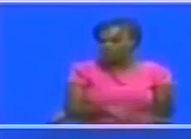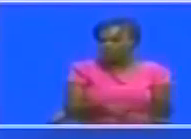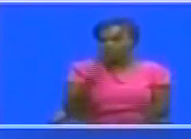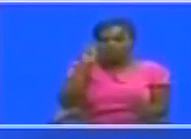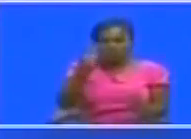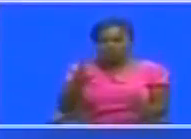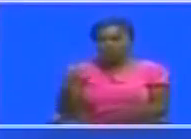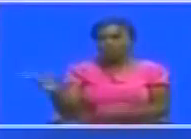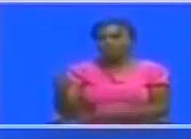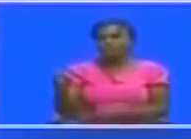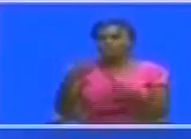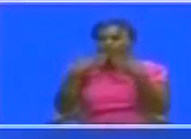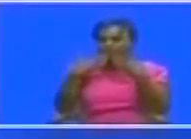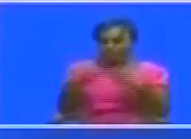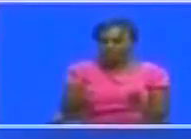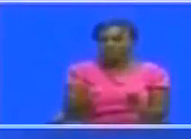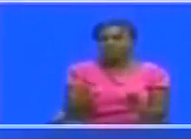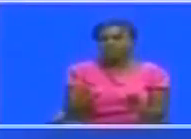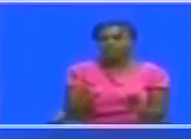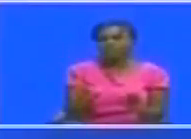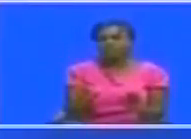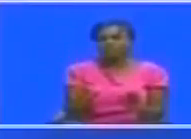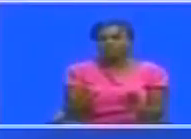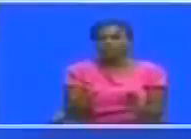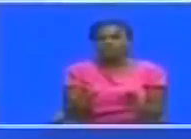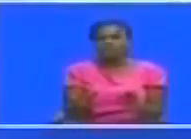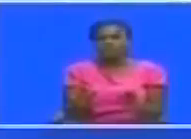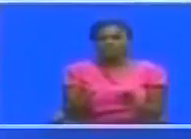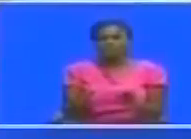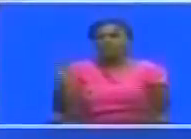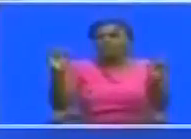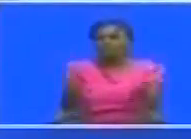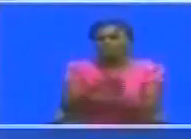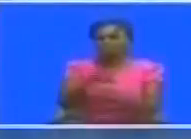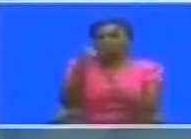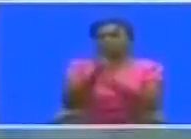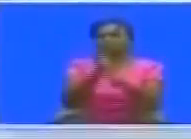end of President Museveni's 30-year-old rule. Museveni can never do any reforms.